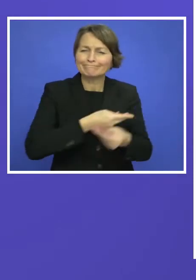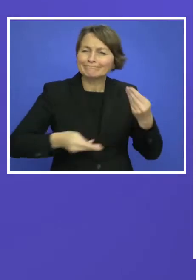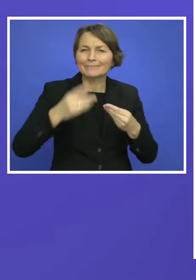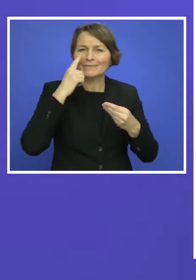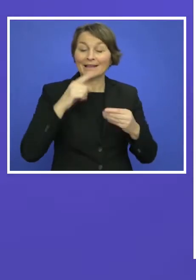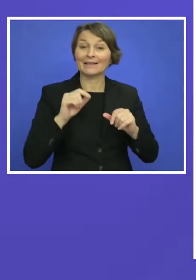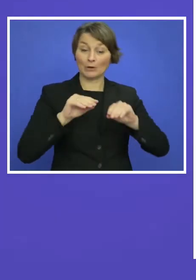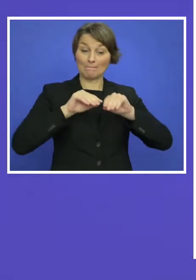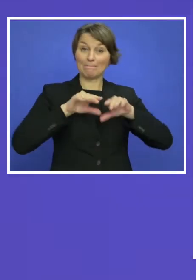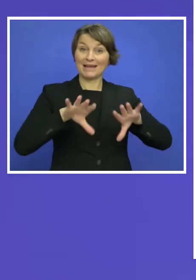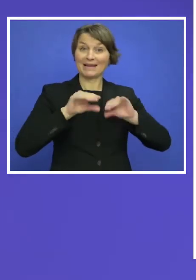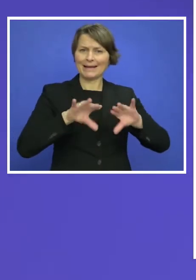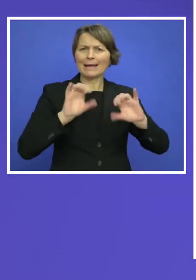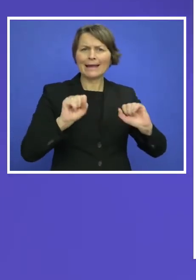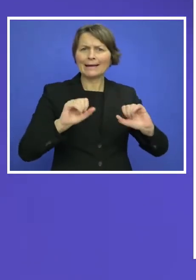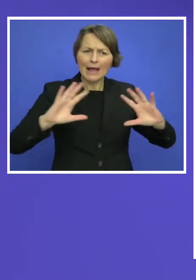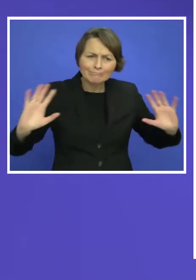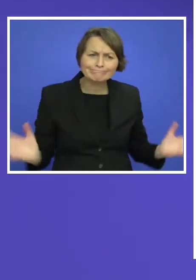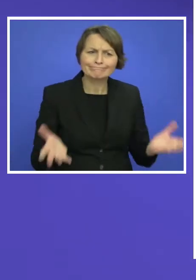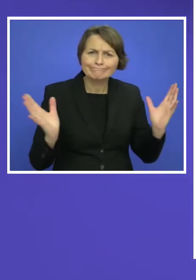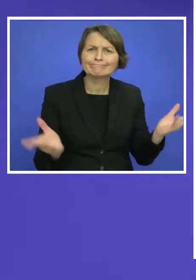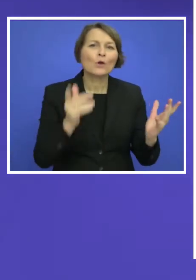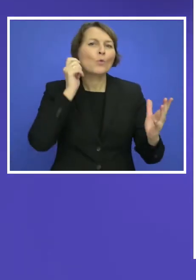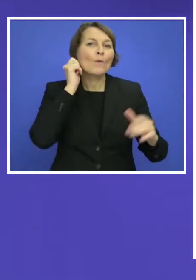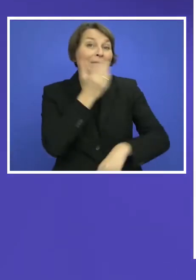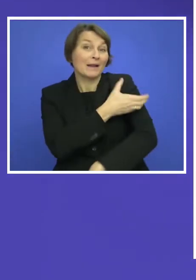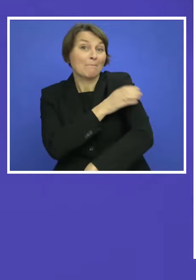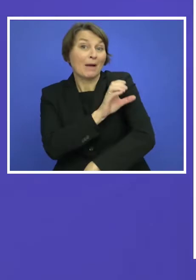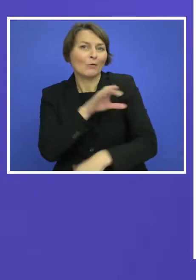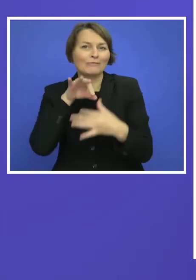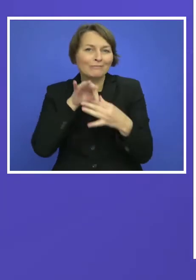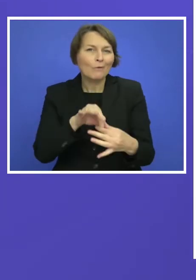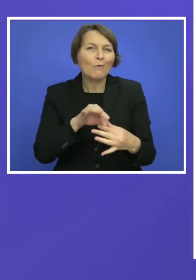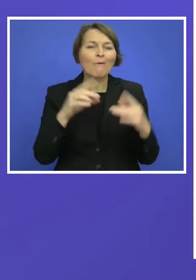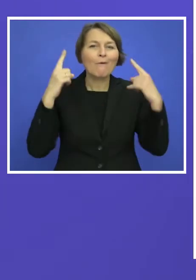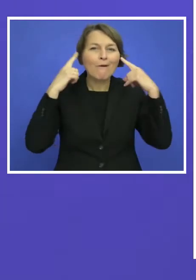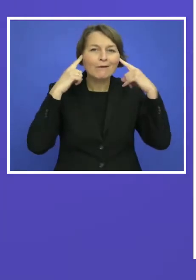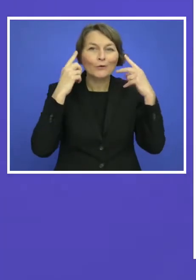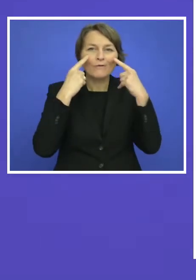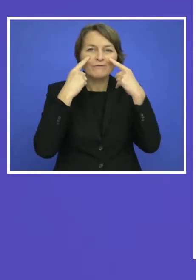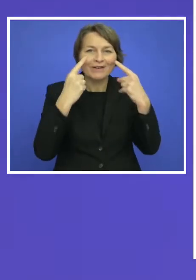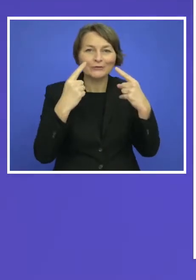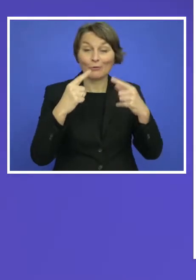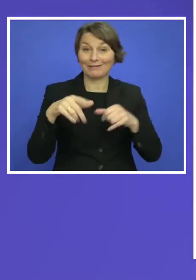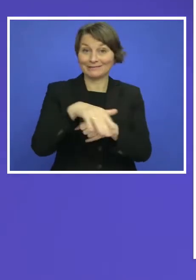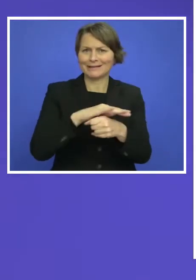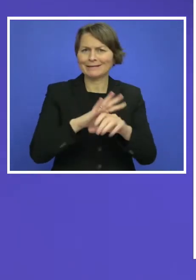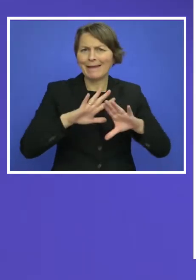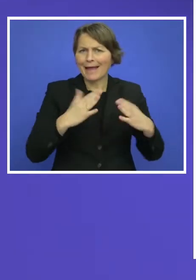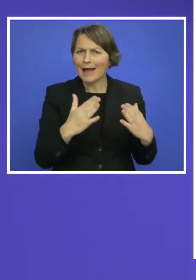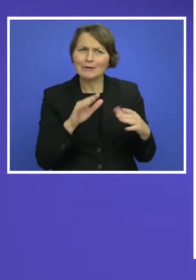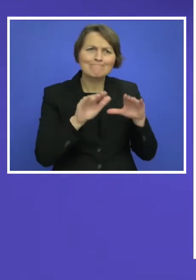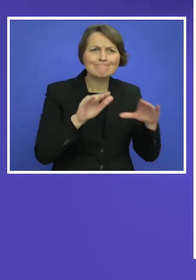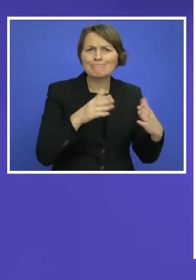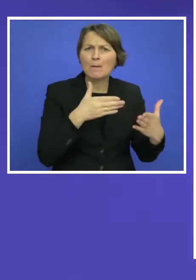potential for women empowerment in the audiovisual sector, identifying barriers and proposing recommendations. So I